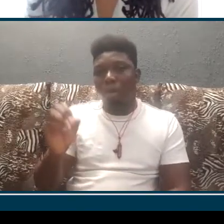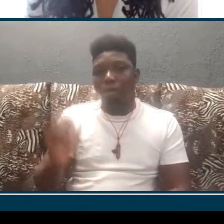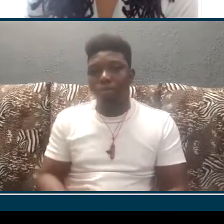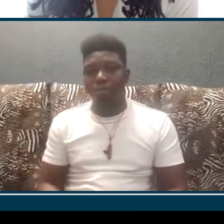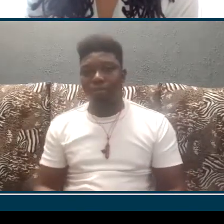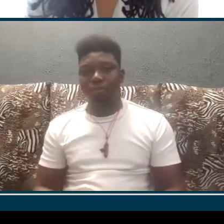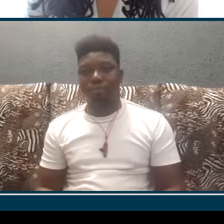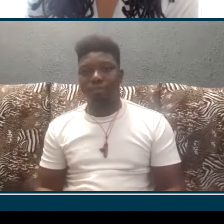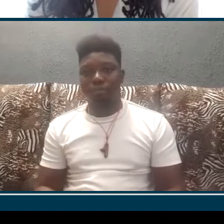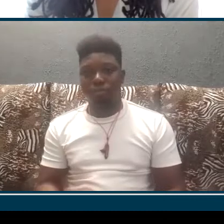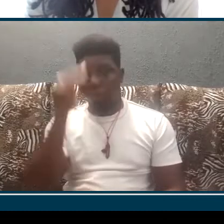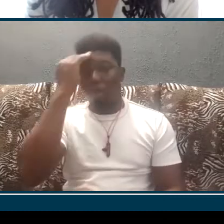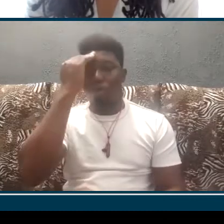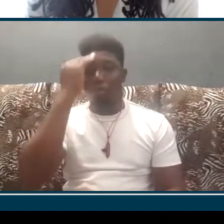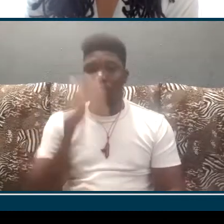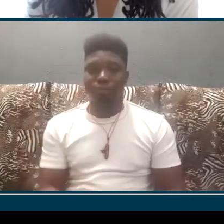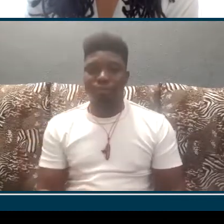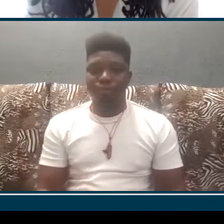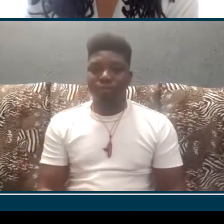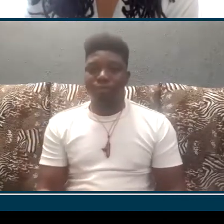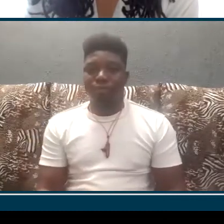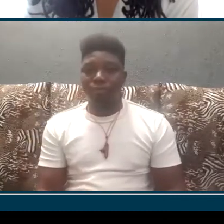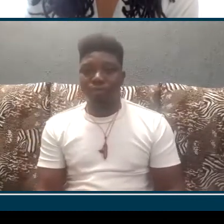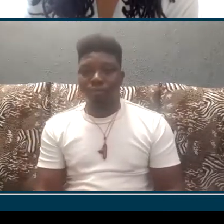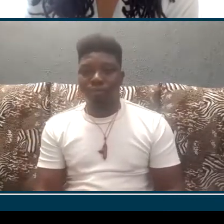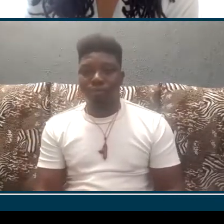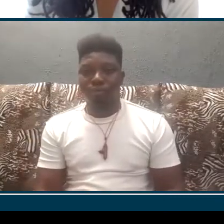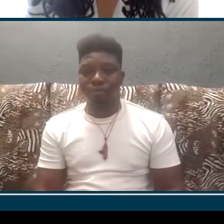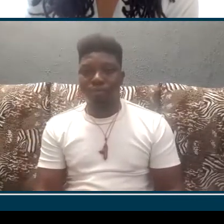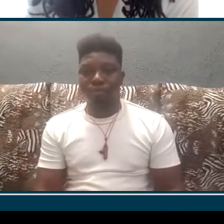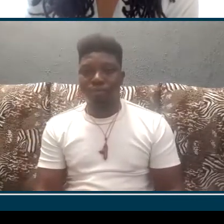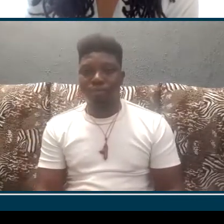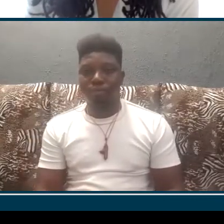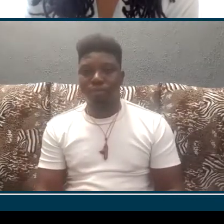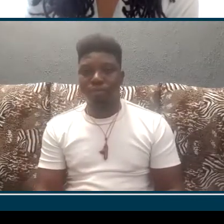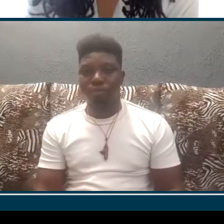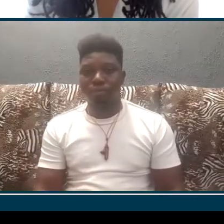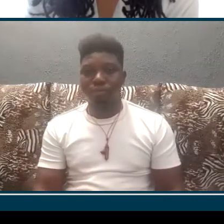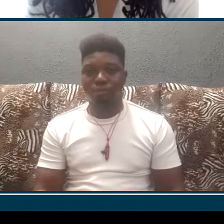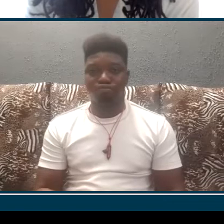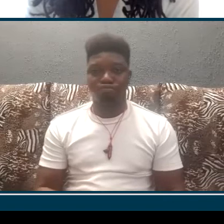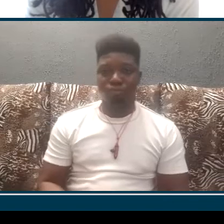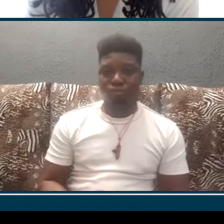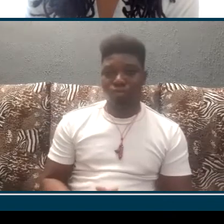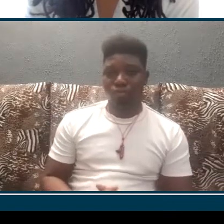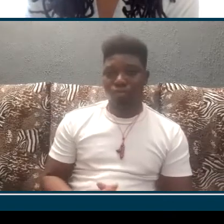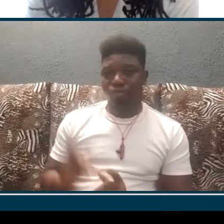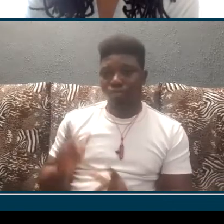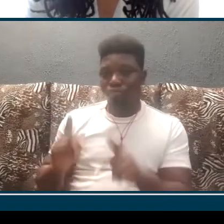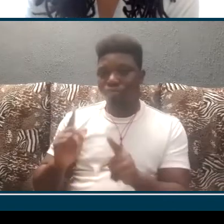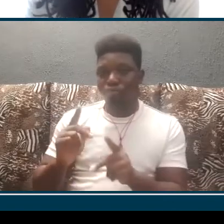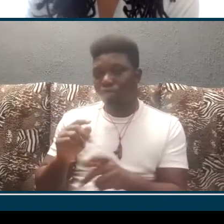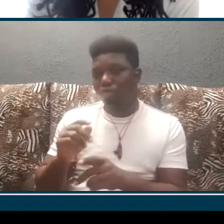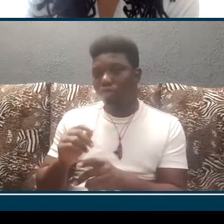So neurotypical people are those whose neurofunctions are